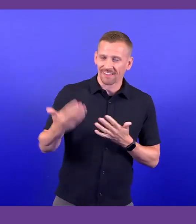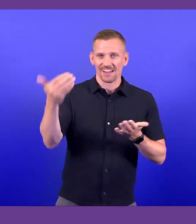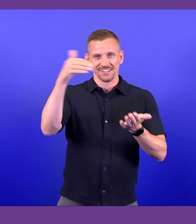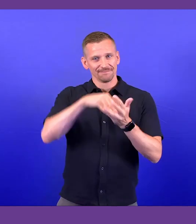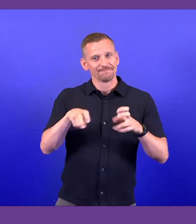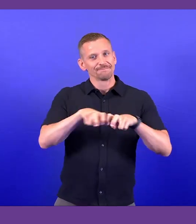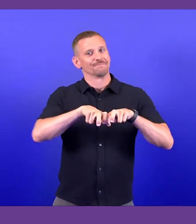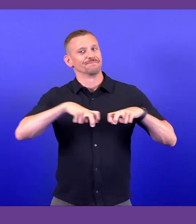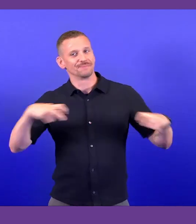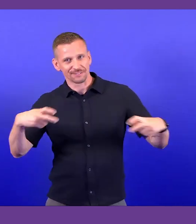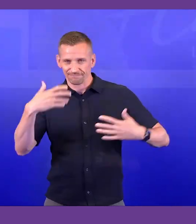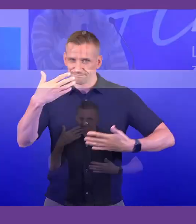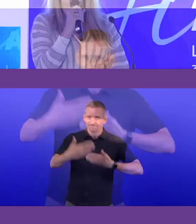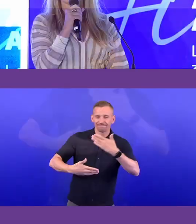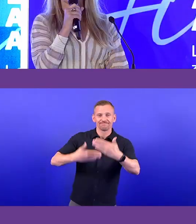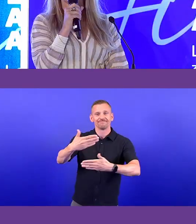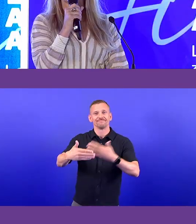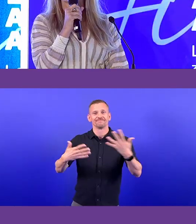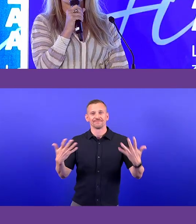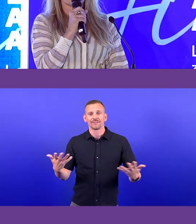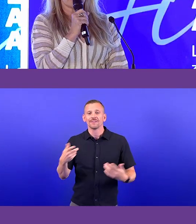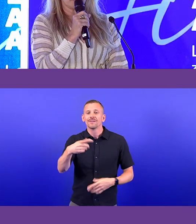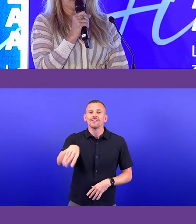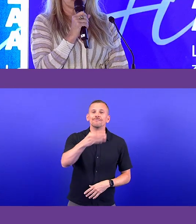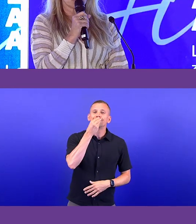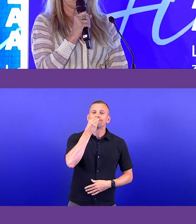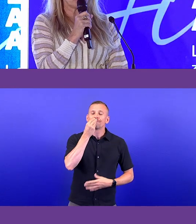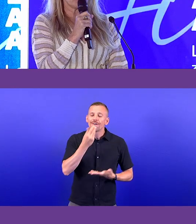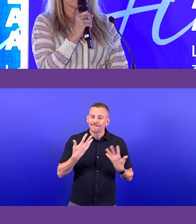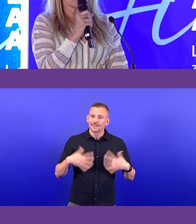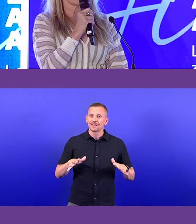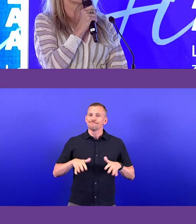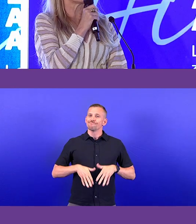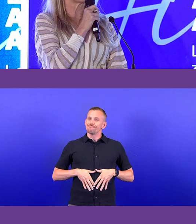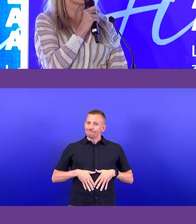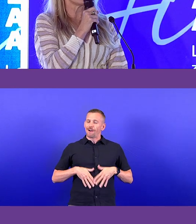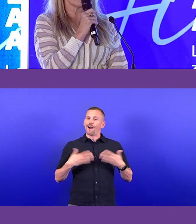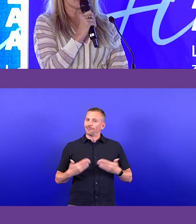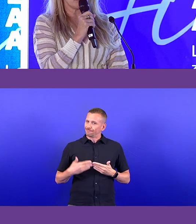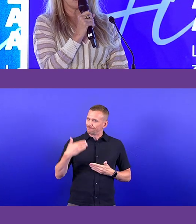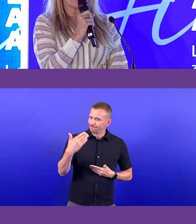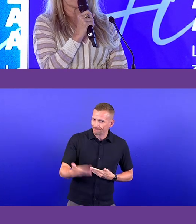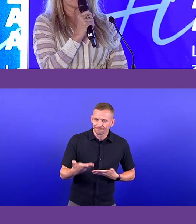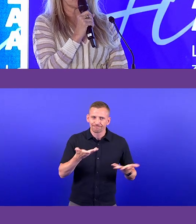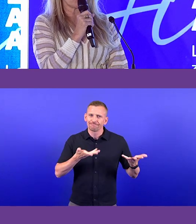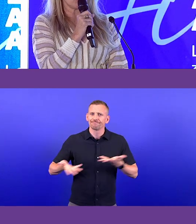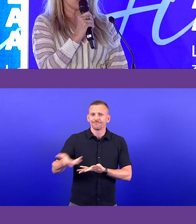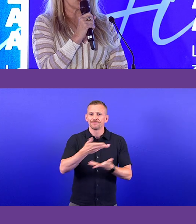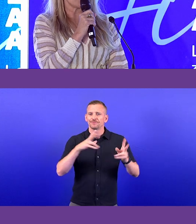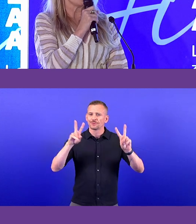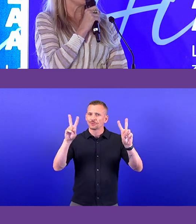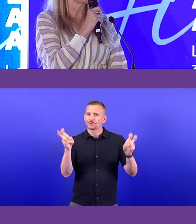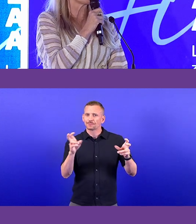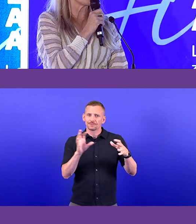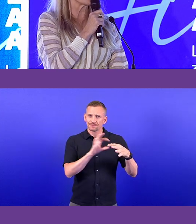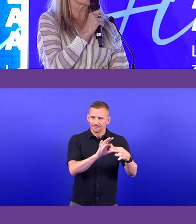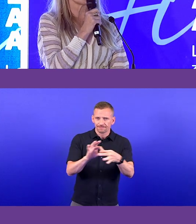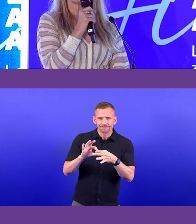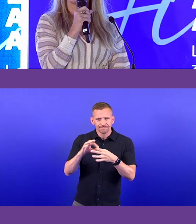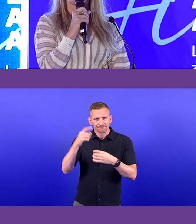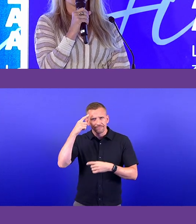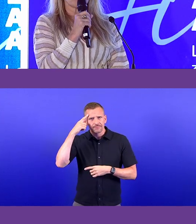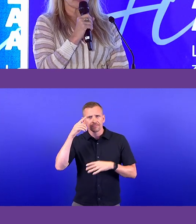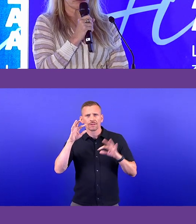next panel after lunch. What are we talking about when we are designing mobility for all